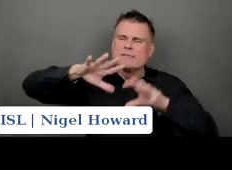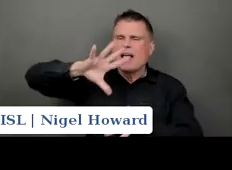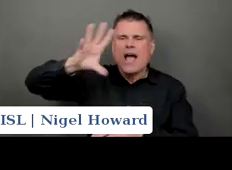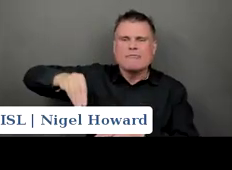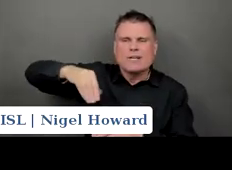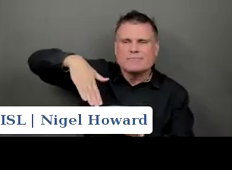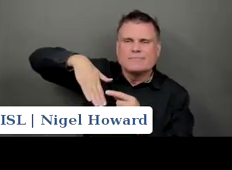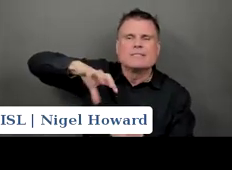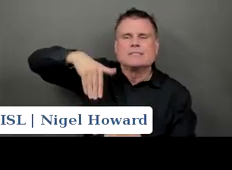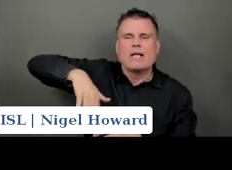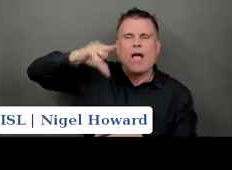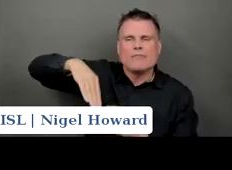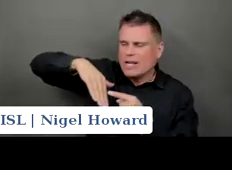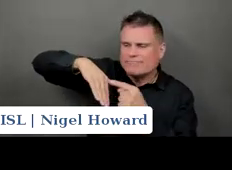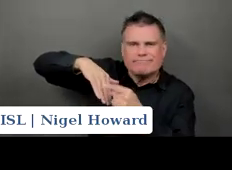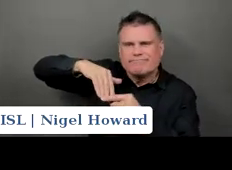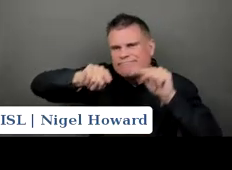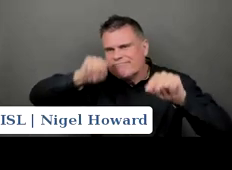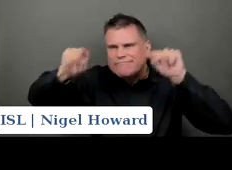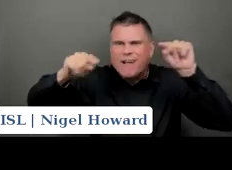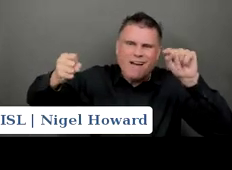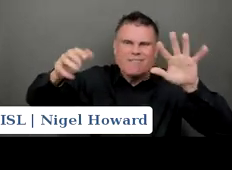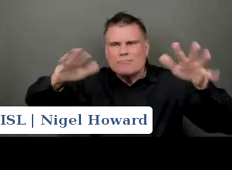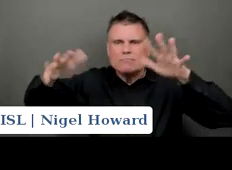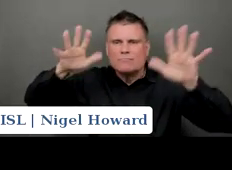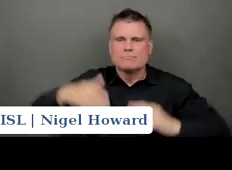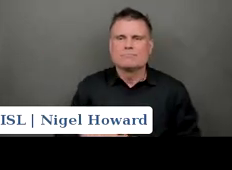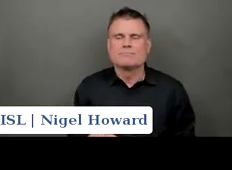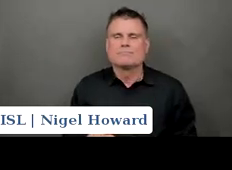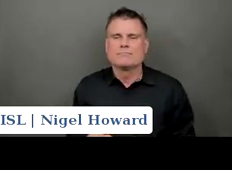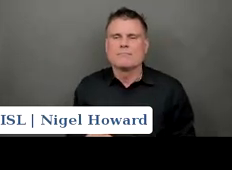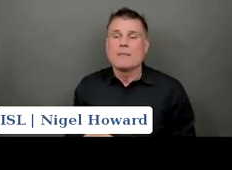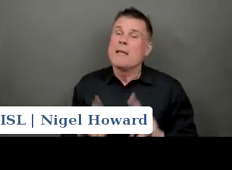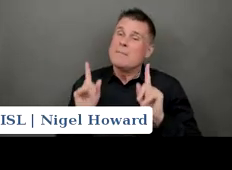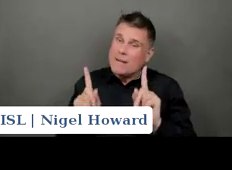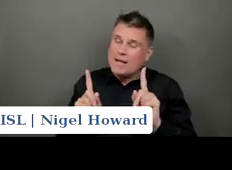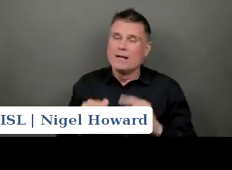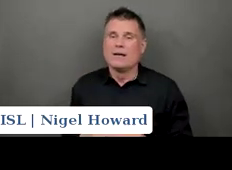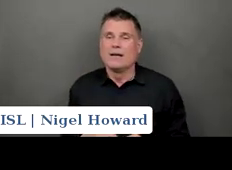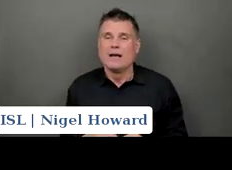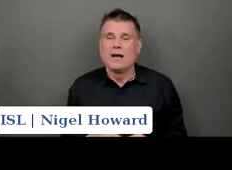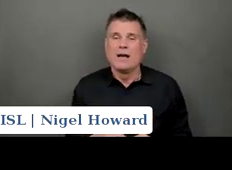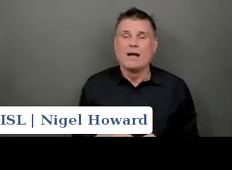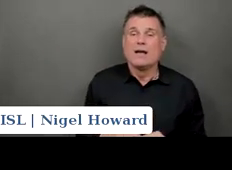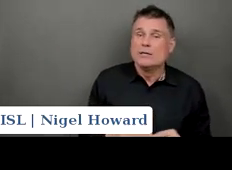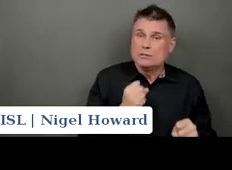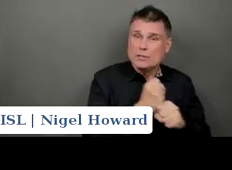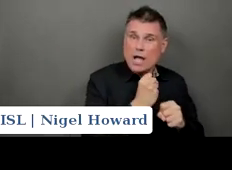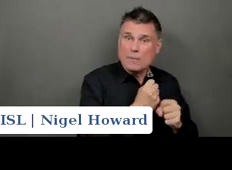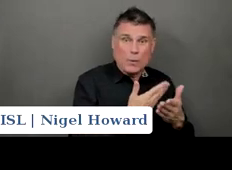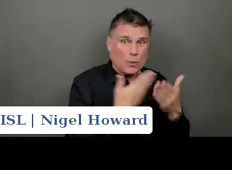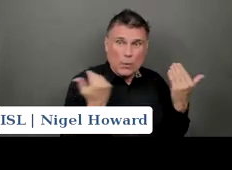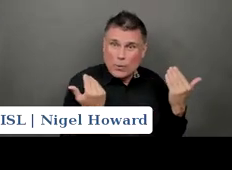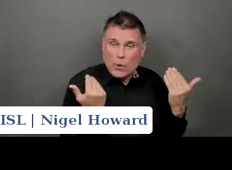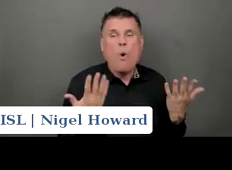of under-delivery of care and unemployment and underemployment persist. So there is really an opportunity to